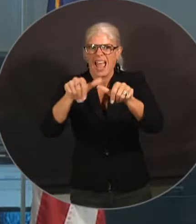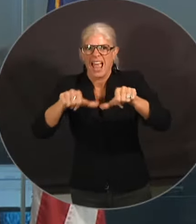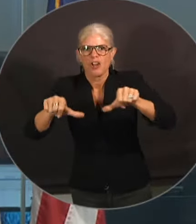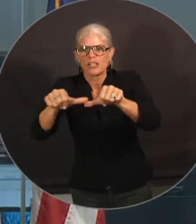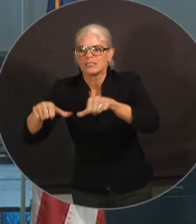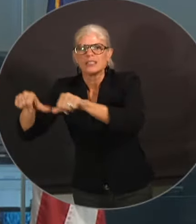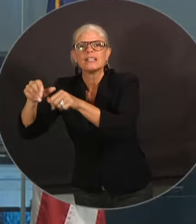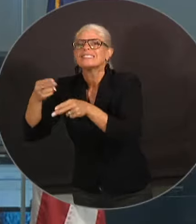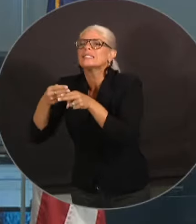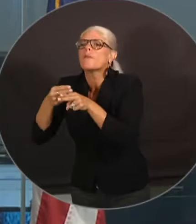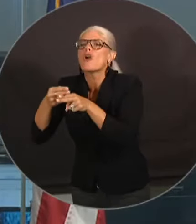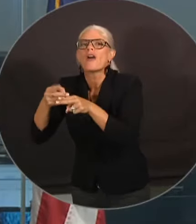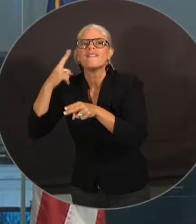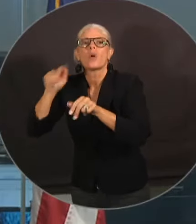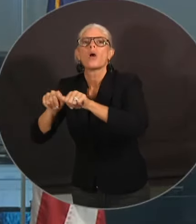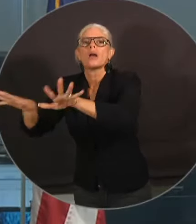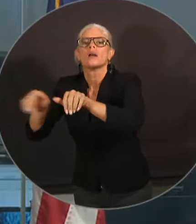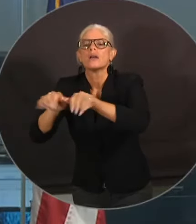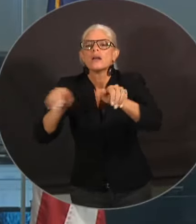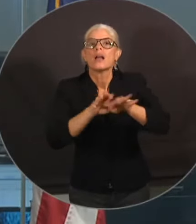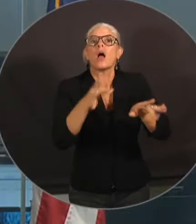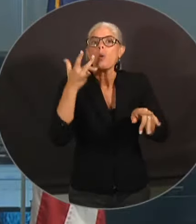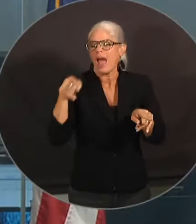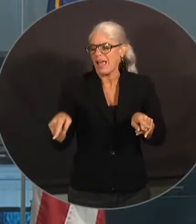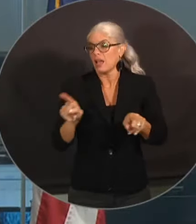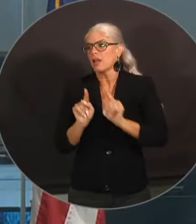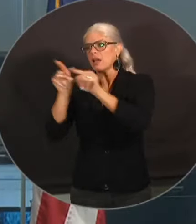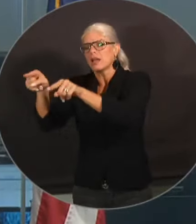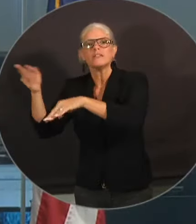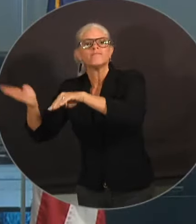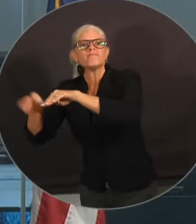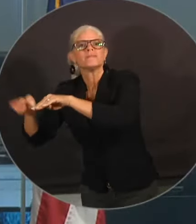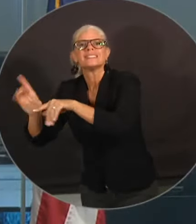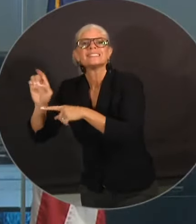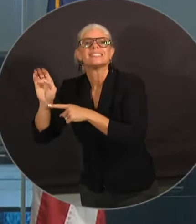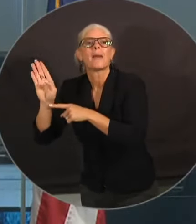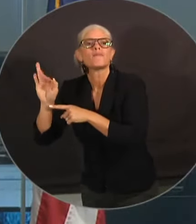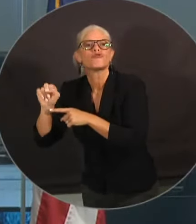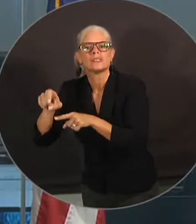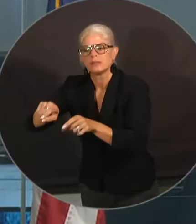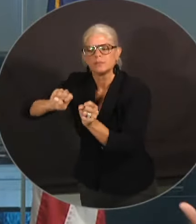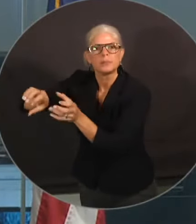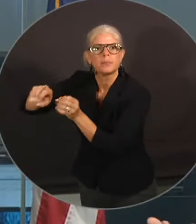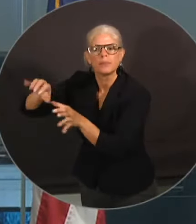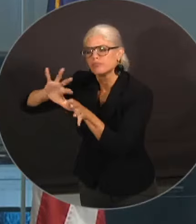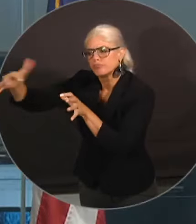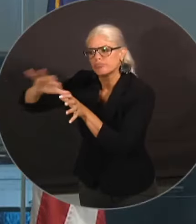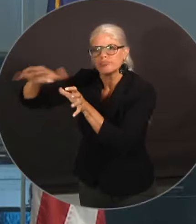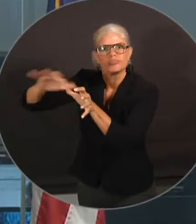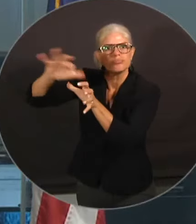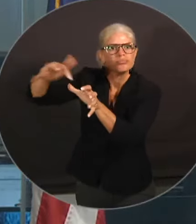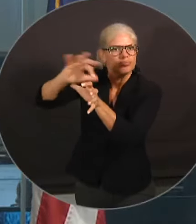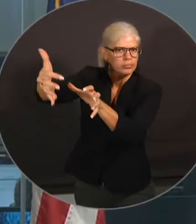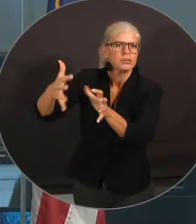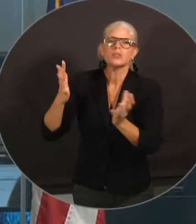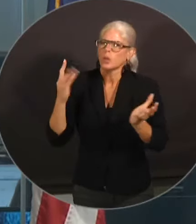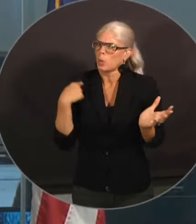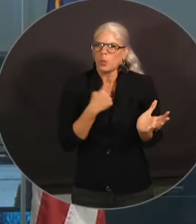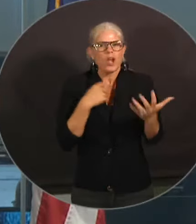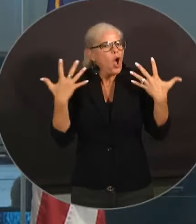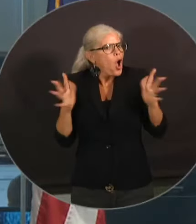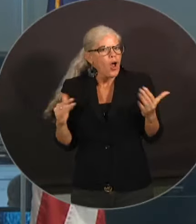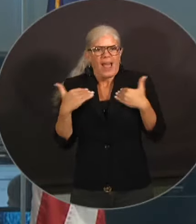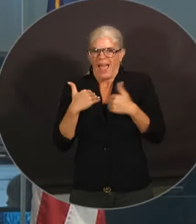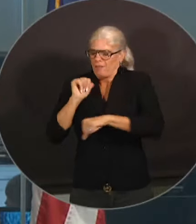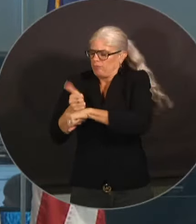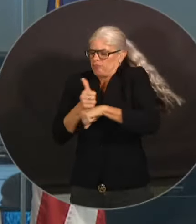temporarily stage debris that is generated by this storm, and particularly in this Tallahassee region, we do anticipate there to be